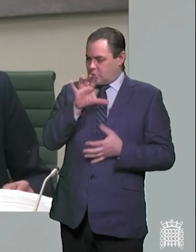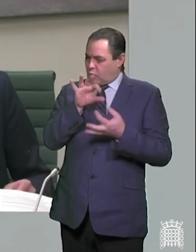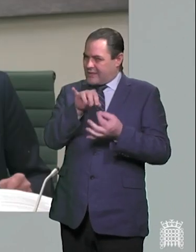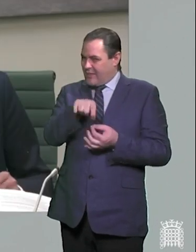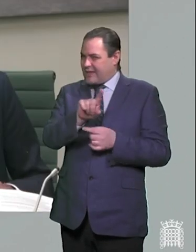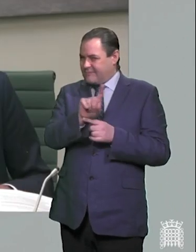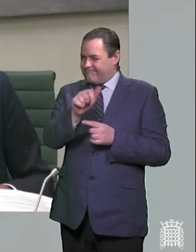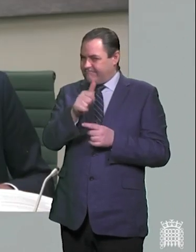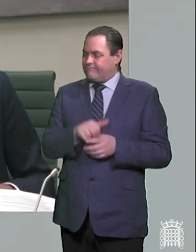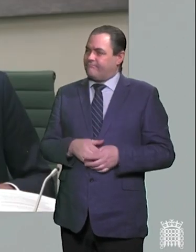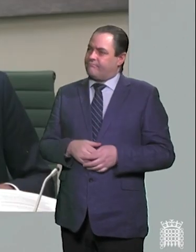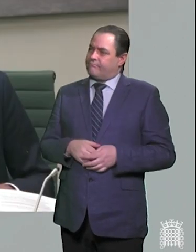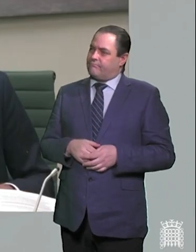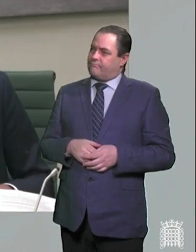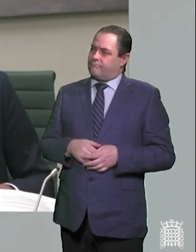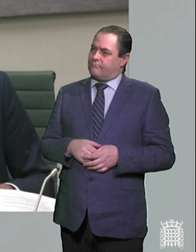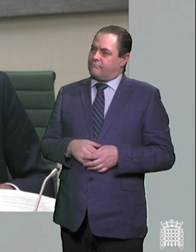because